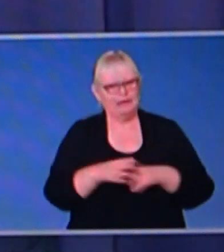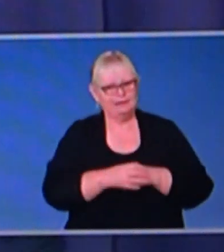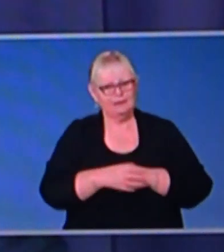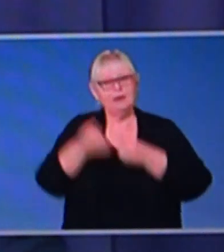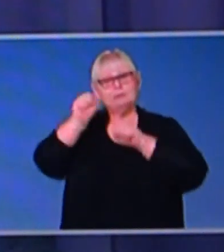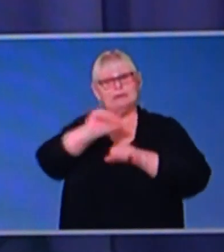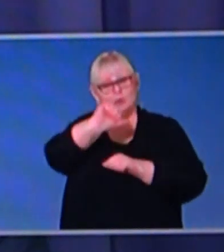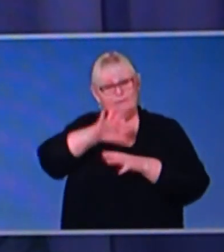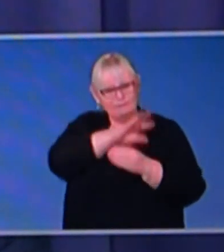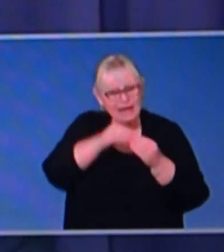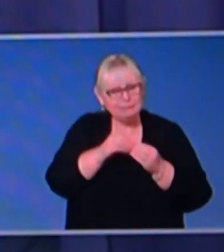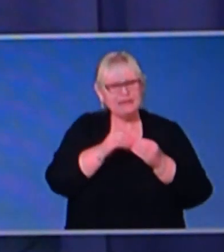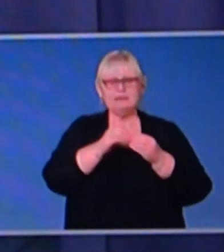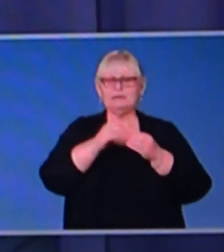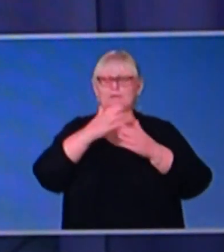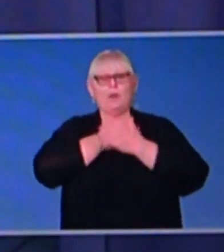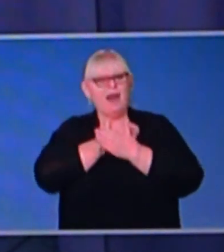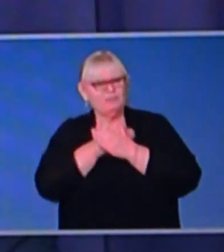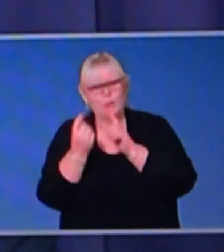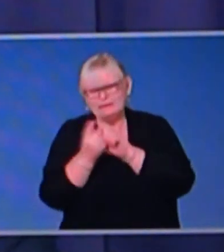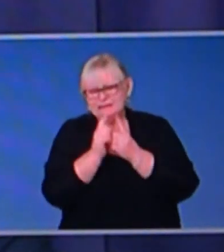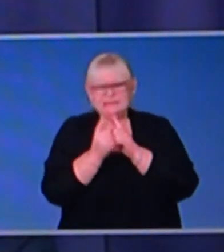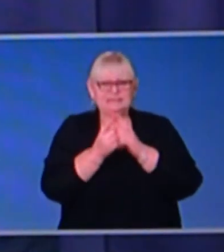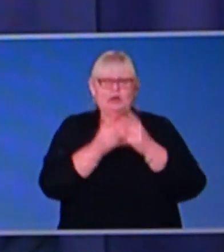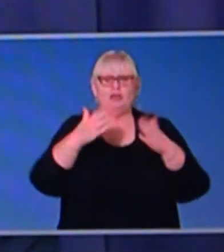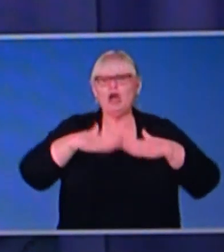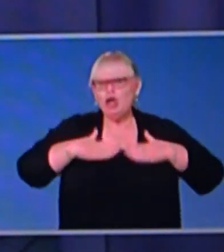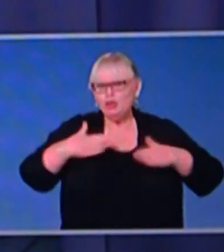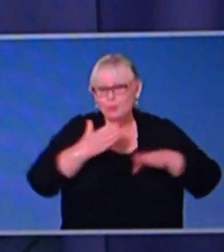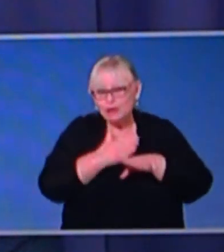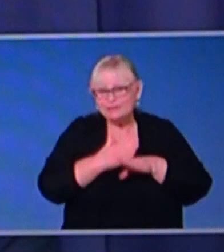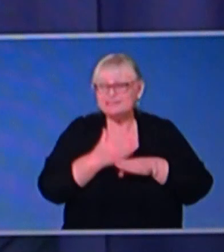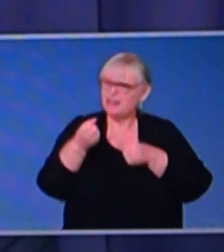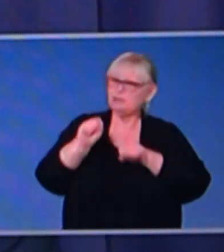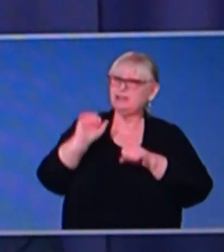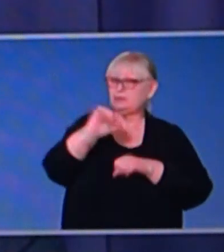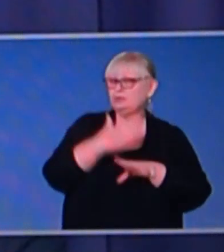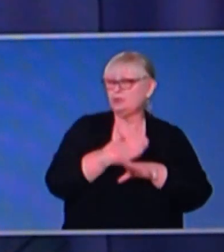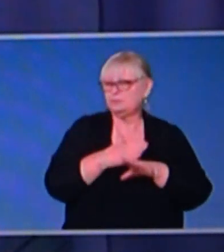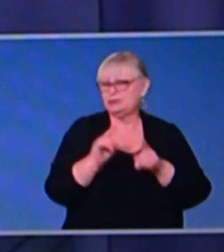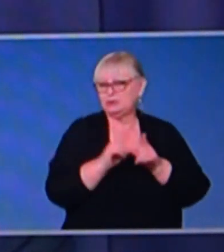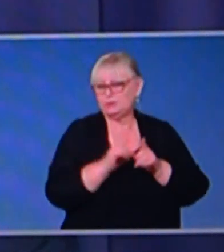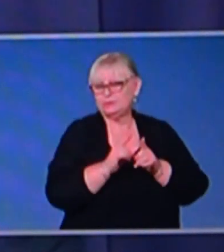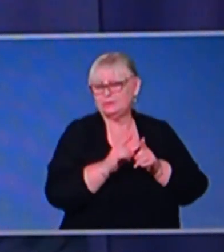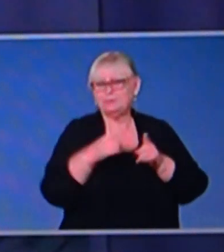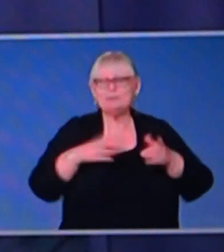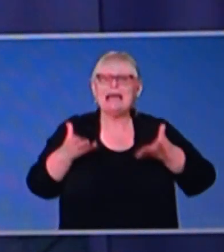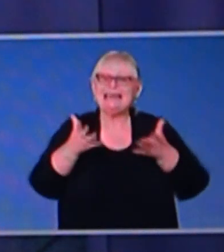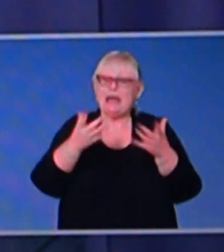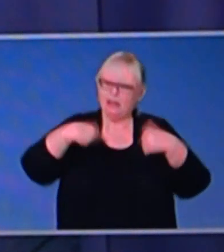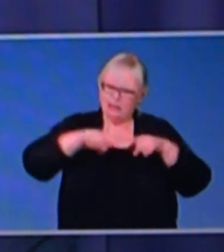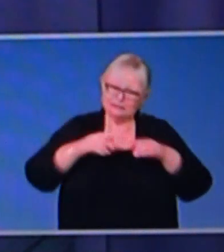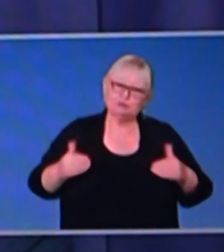protects your loved ones, it protects our health workers, and it protects your job. and the jobs of many others, because it enables us to move